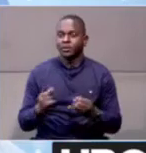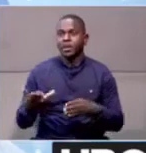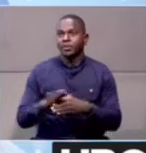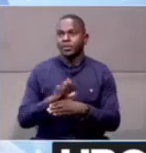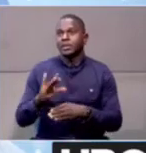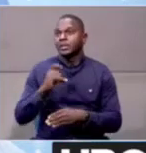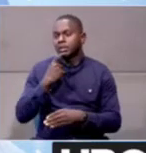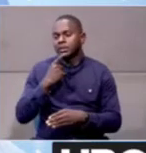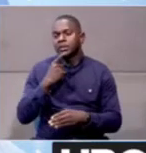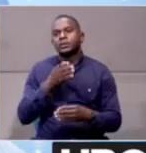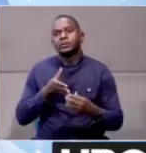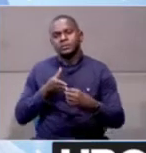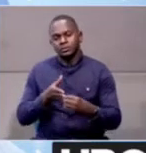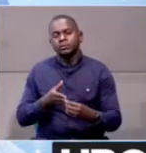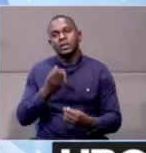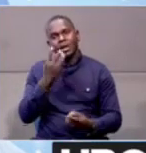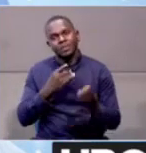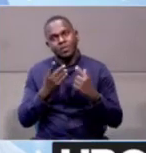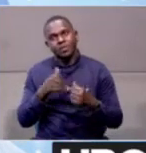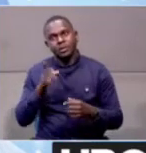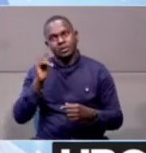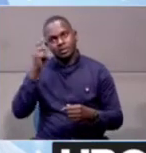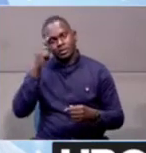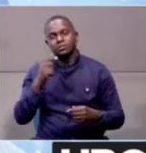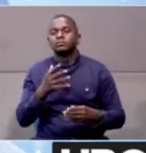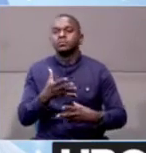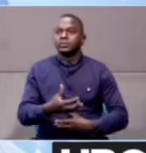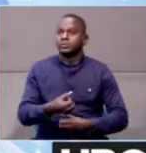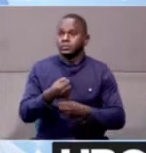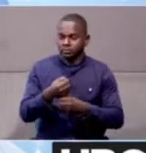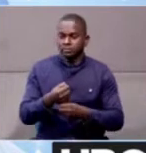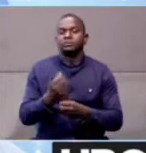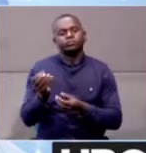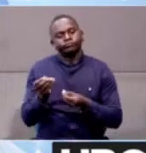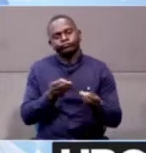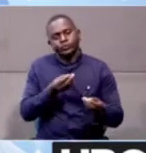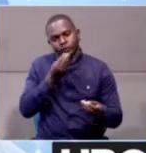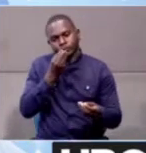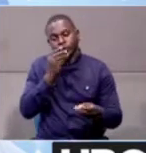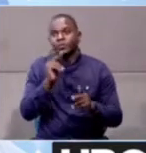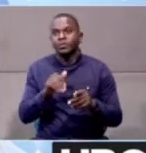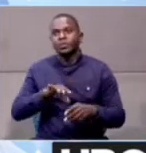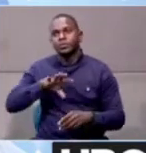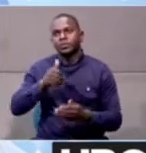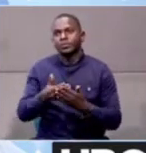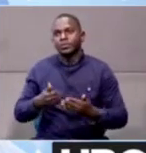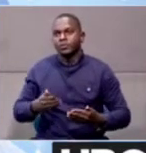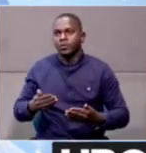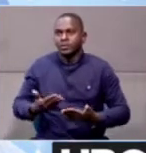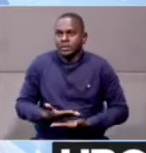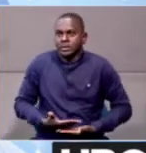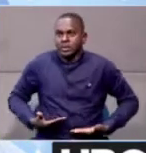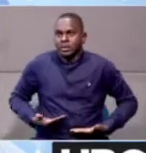Karamoja leaders are crying out to government and humanitarian agencies to think of supplying food to residents in the region before famine hits